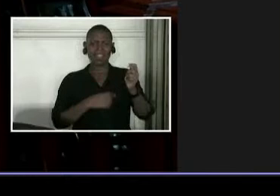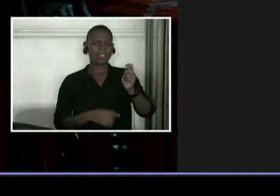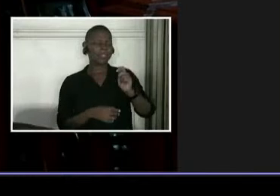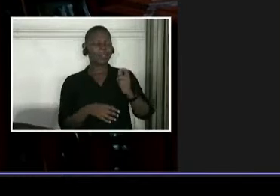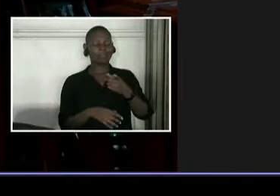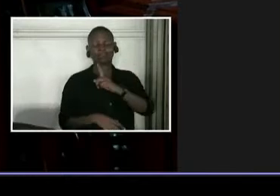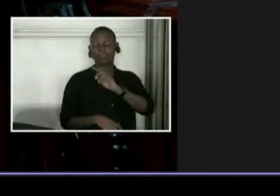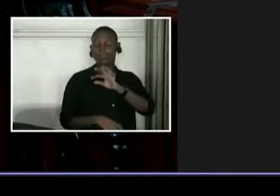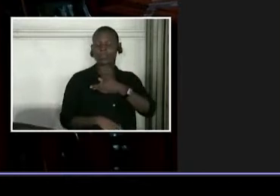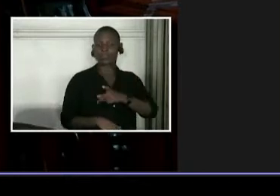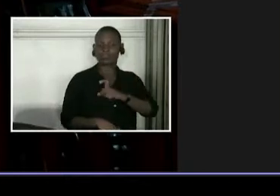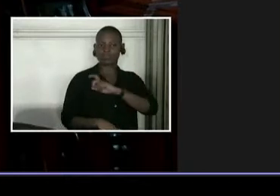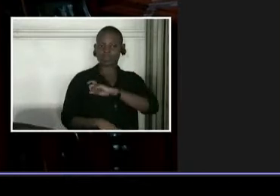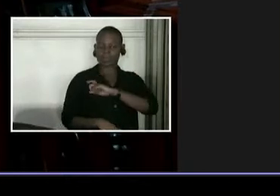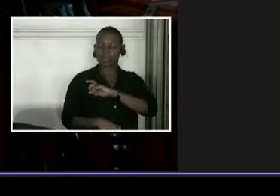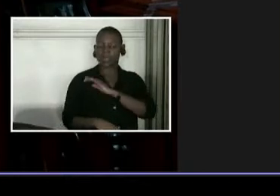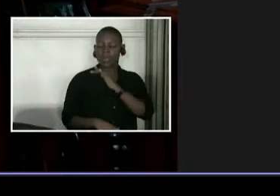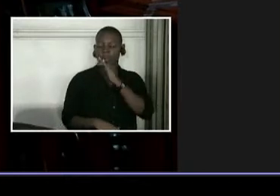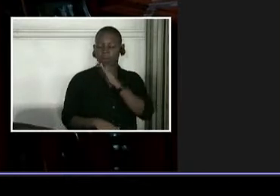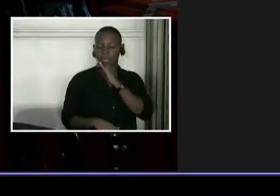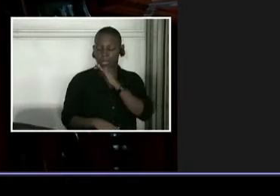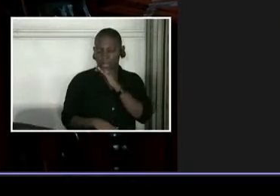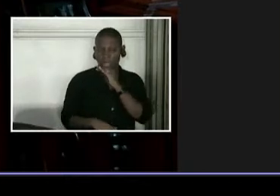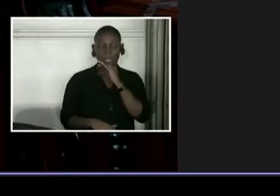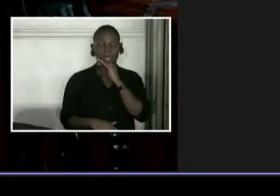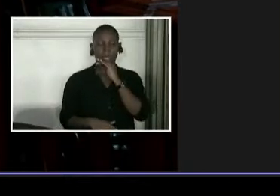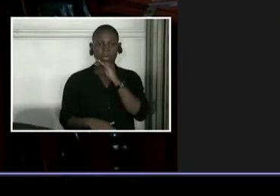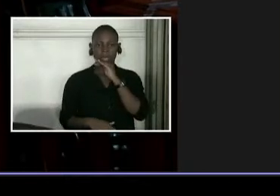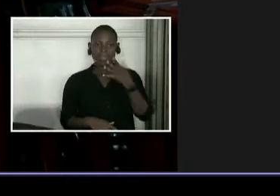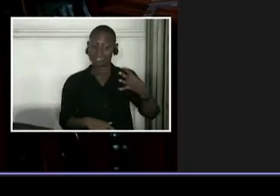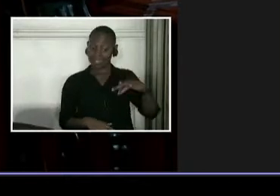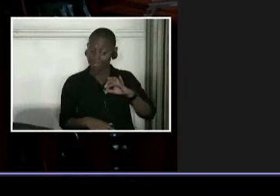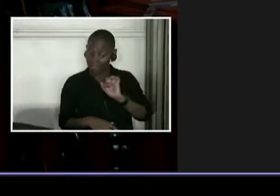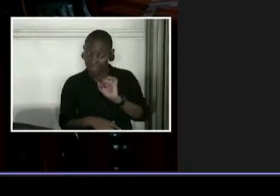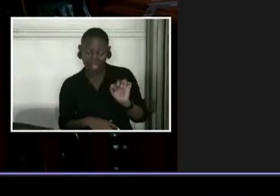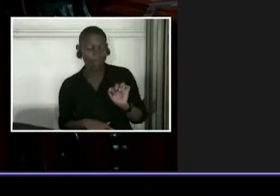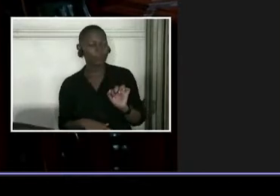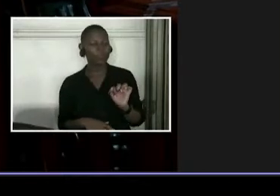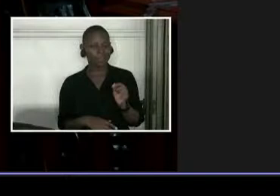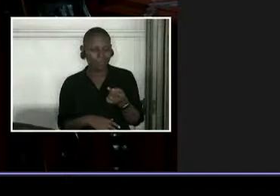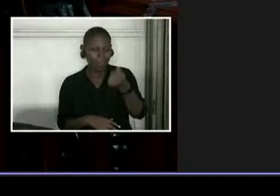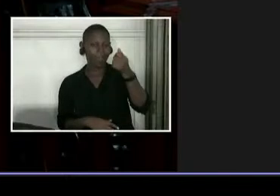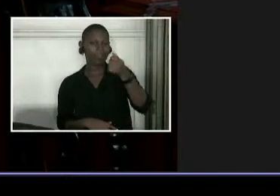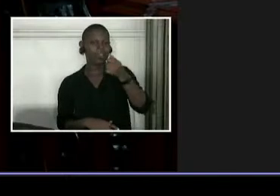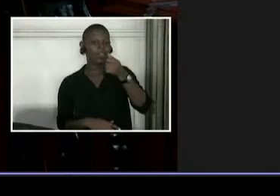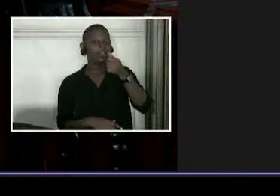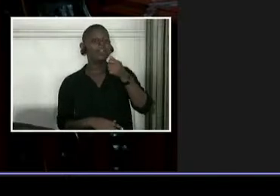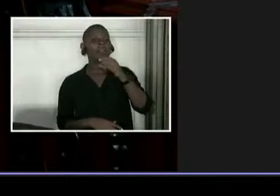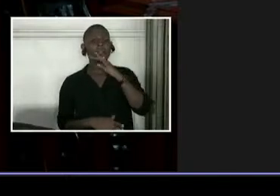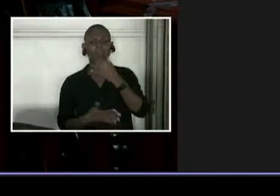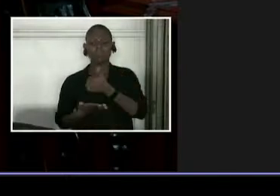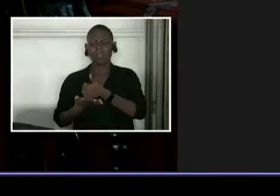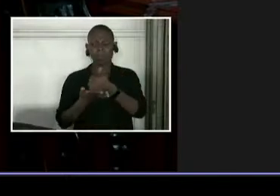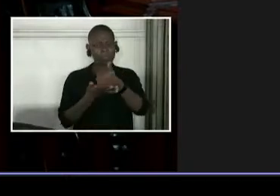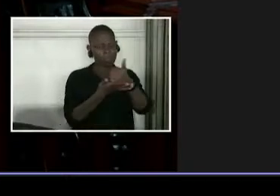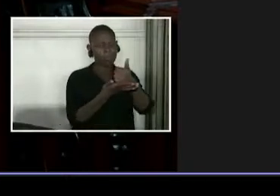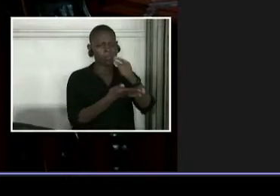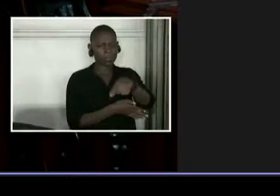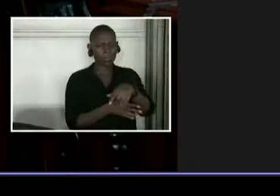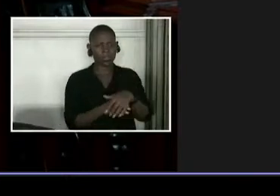shelter. Later on, I will give details on how we are responding to the legacies of the Group Areas